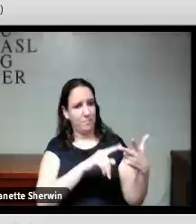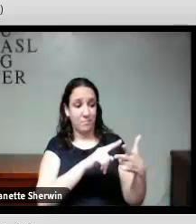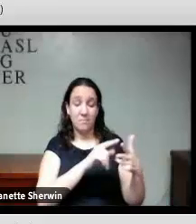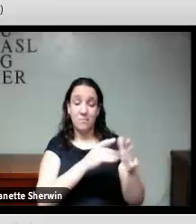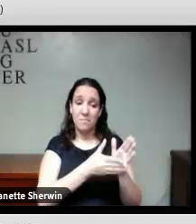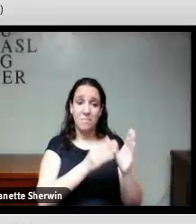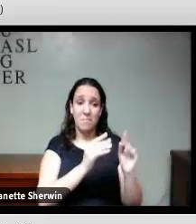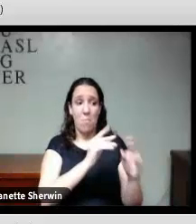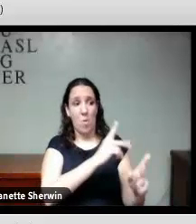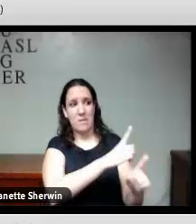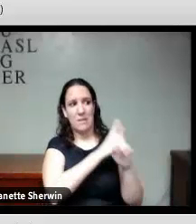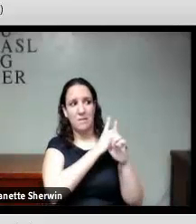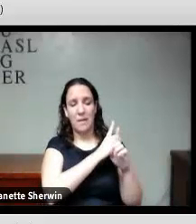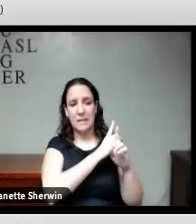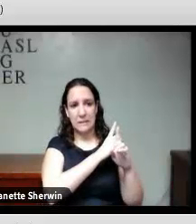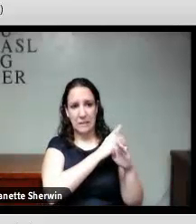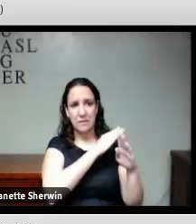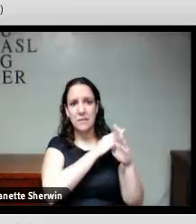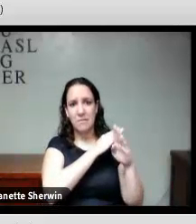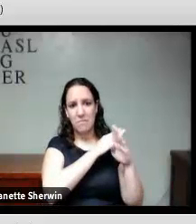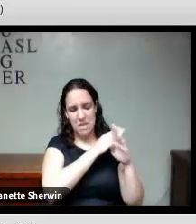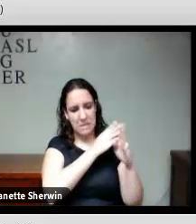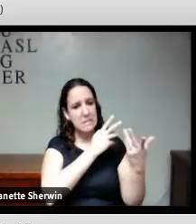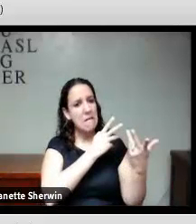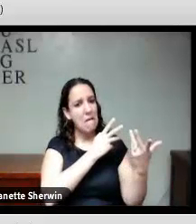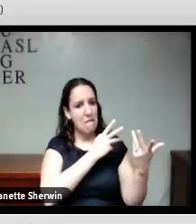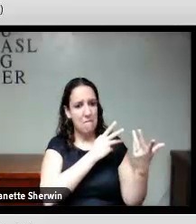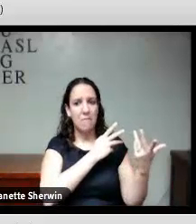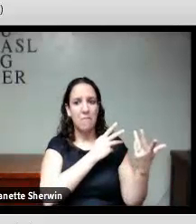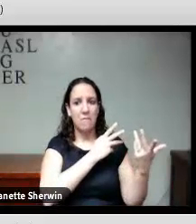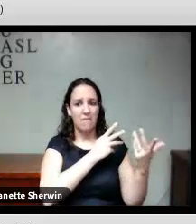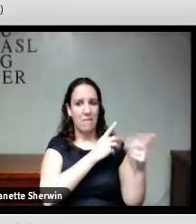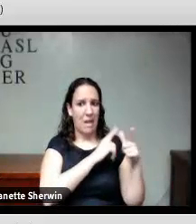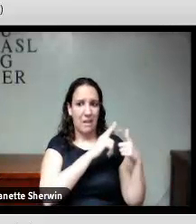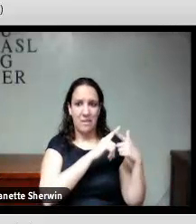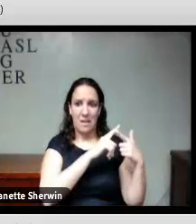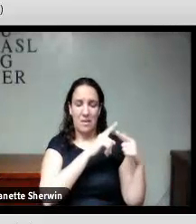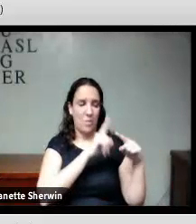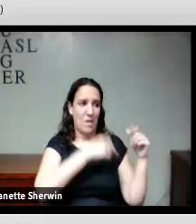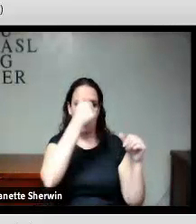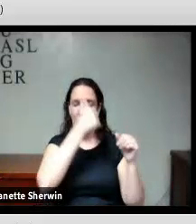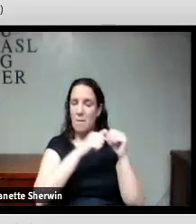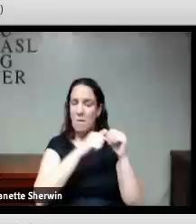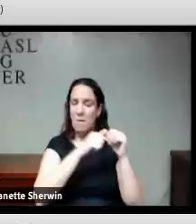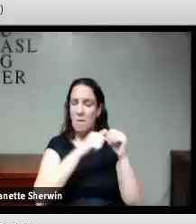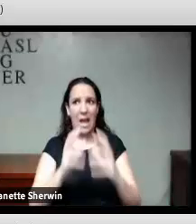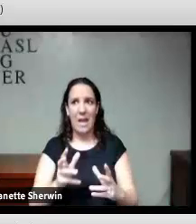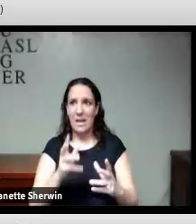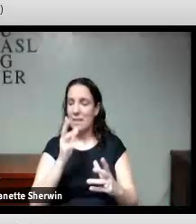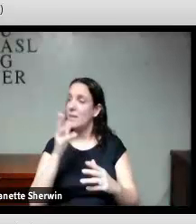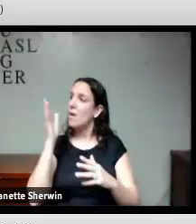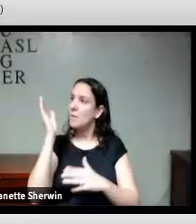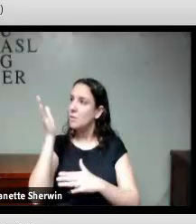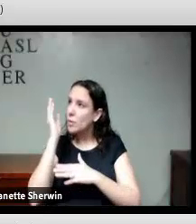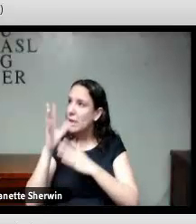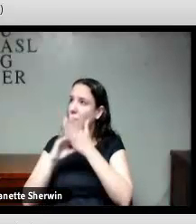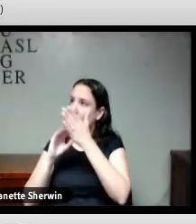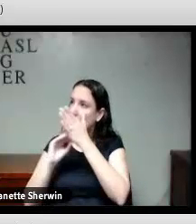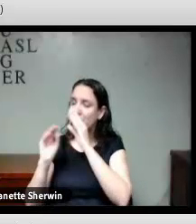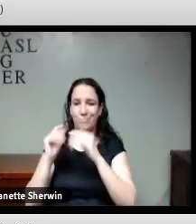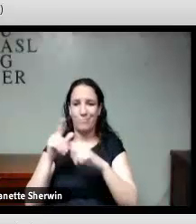and then it's really hard to remember anything we talked about today, the more that defensiveness kicks in. And there's